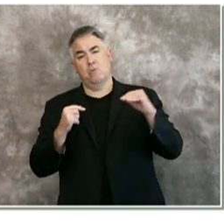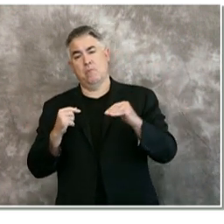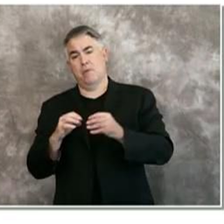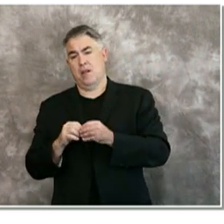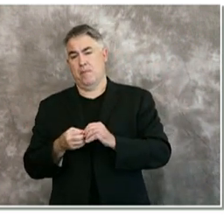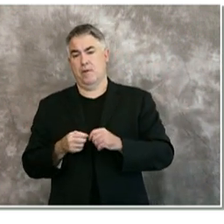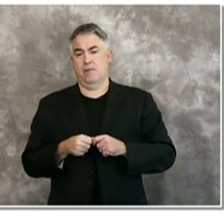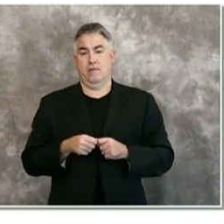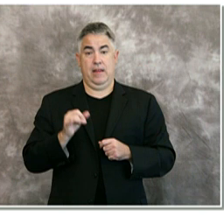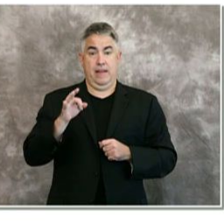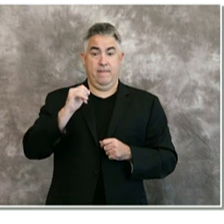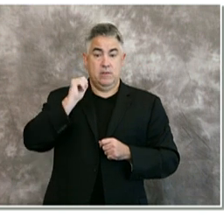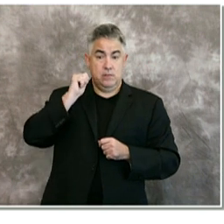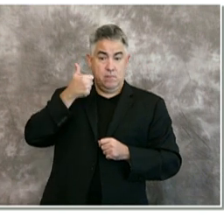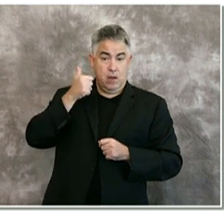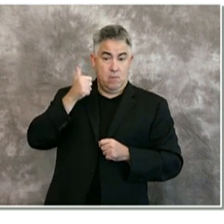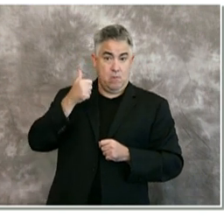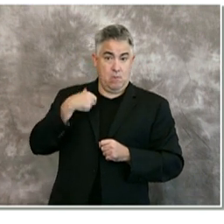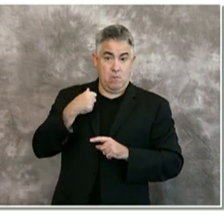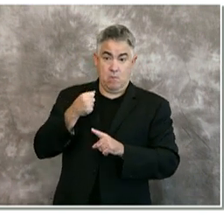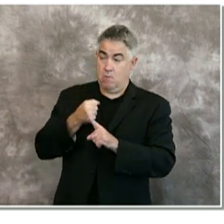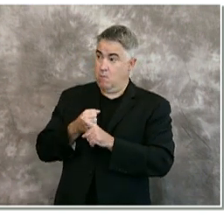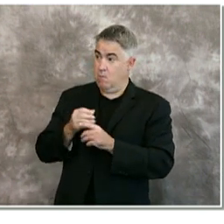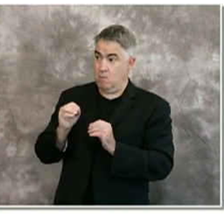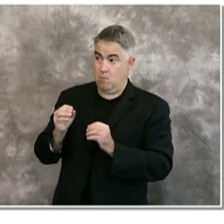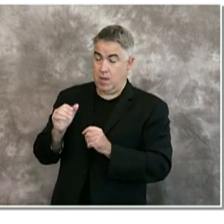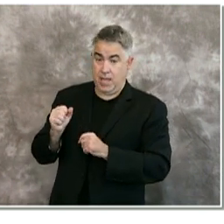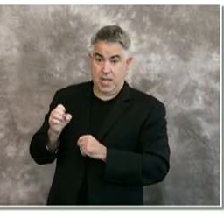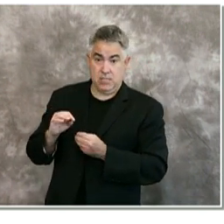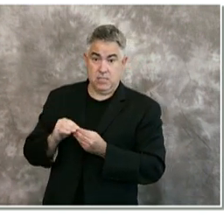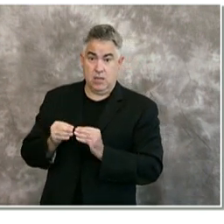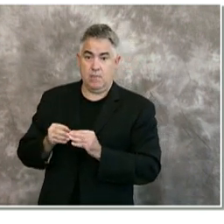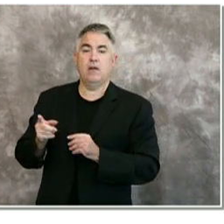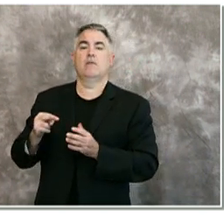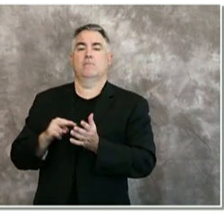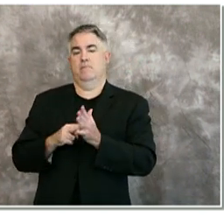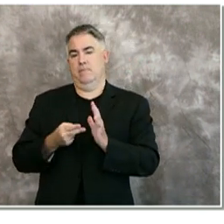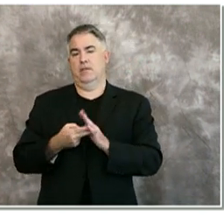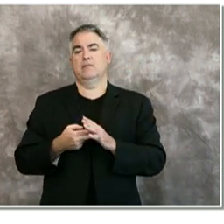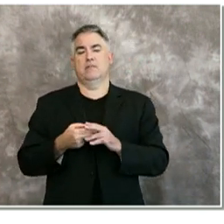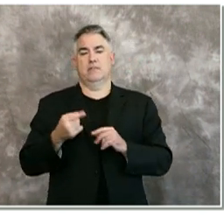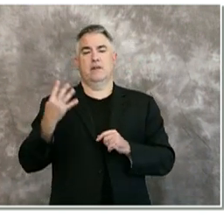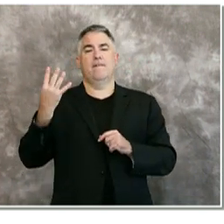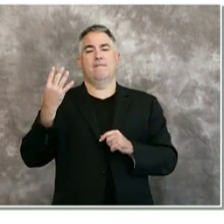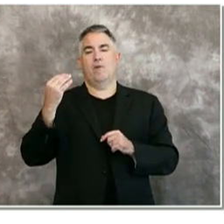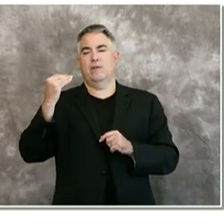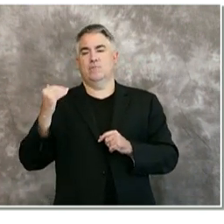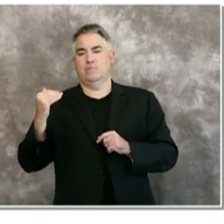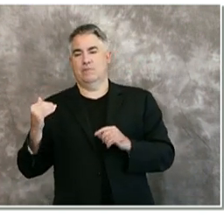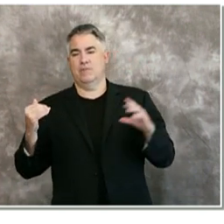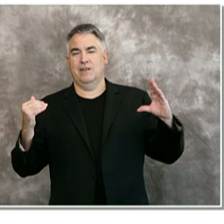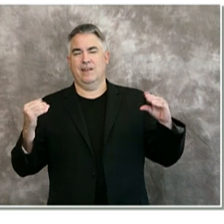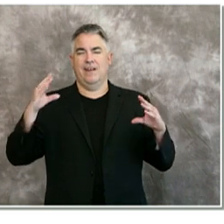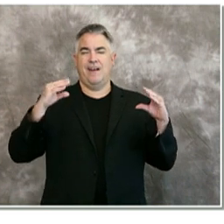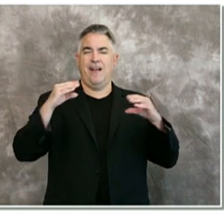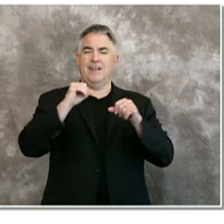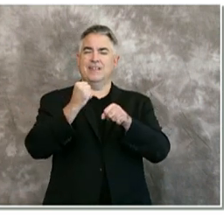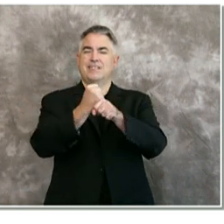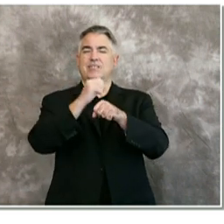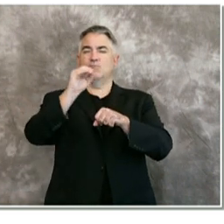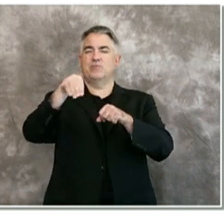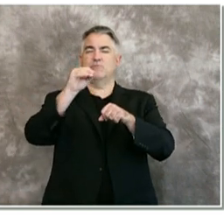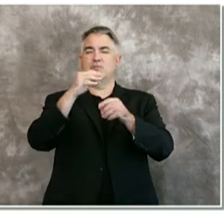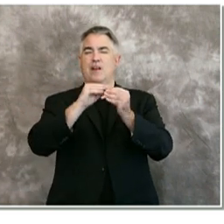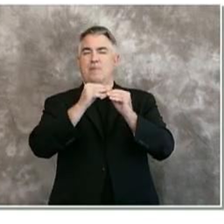if we get no new community outbreaks, we will have 4 that drop off. So that will drop us down